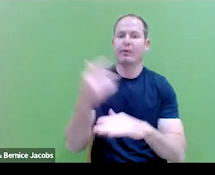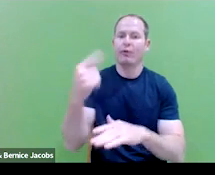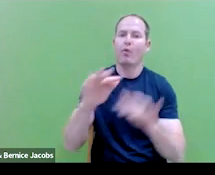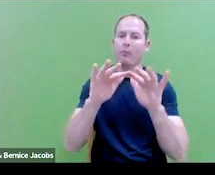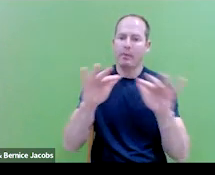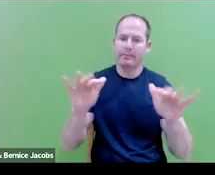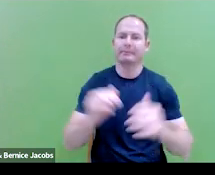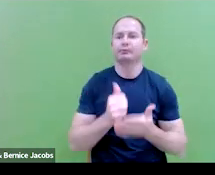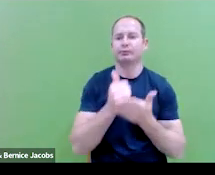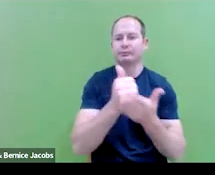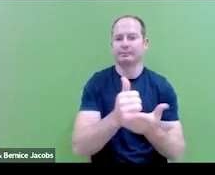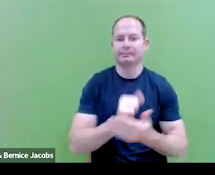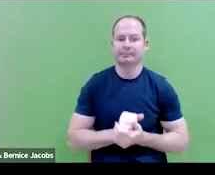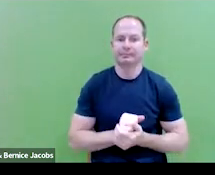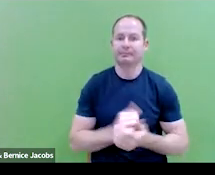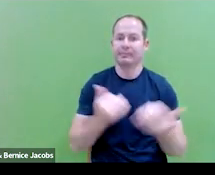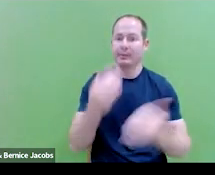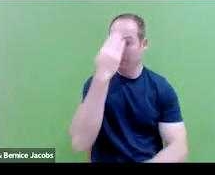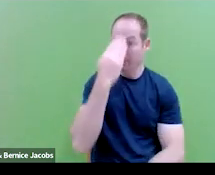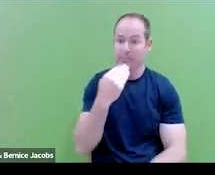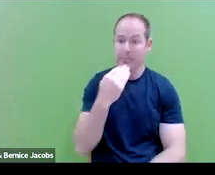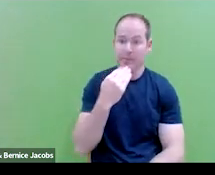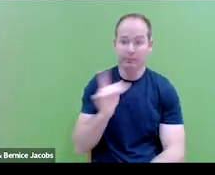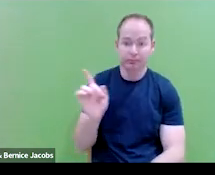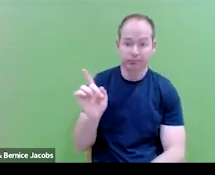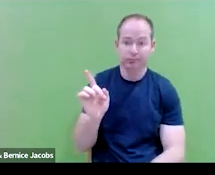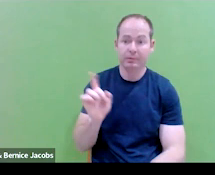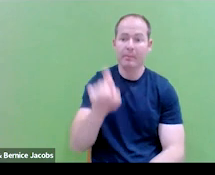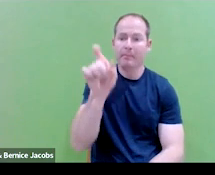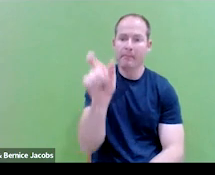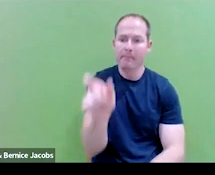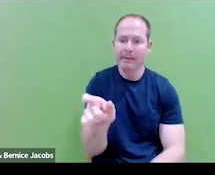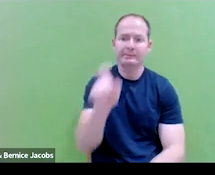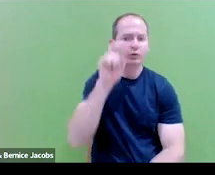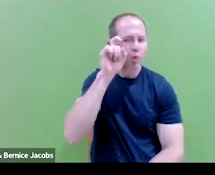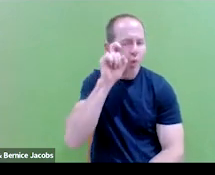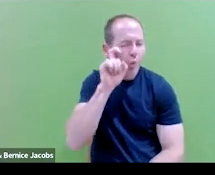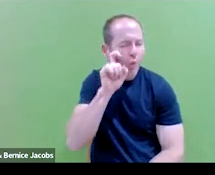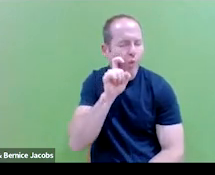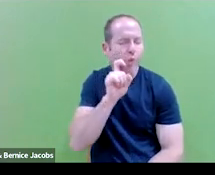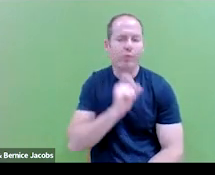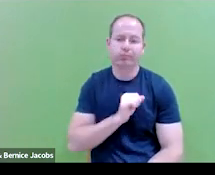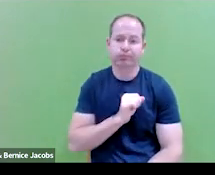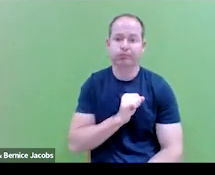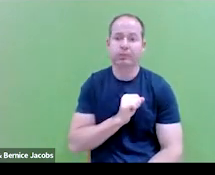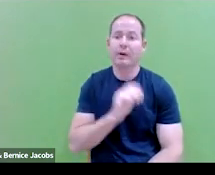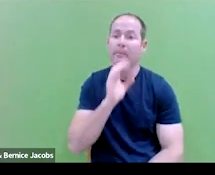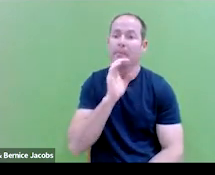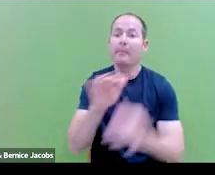is an image of an elderly person. So in reality, we really have an increasing older